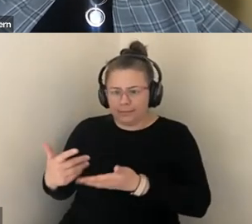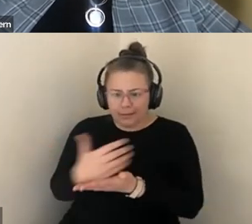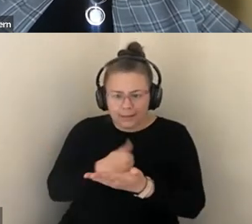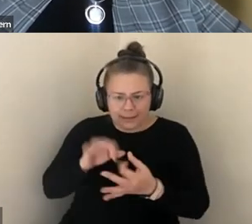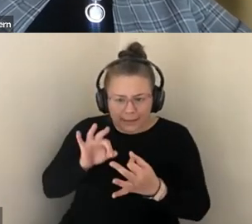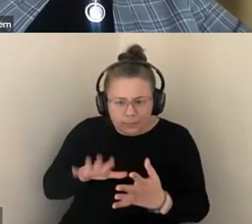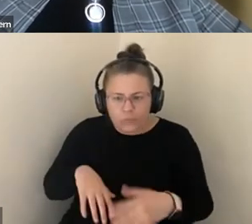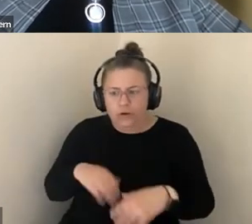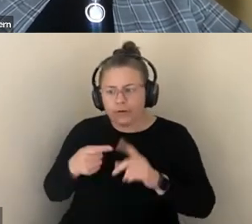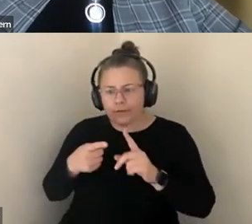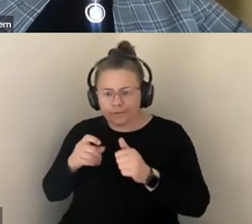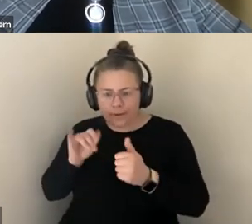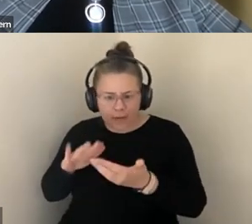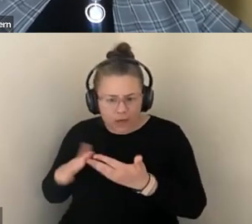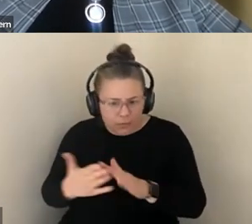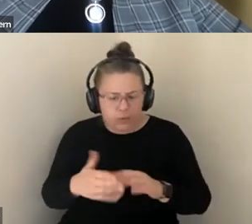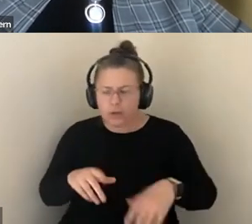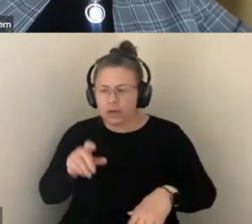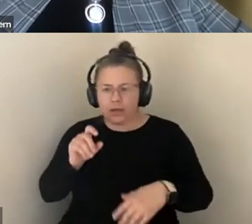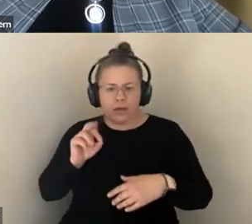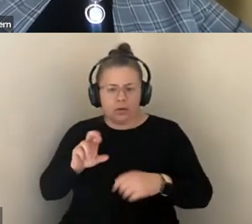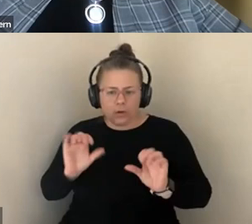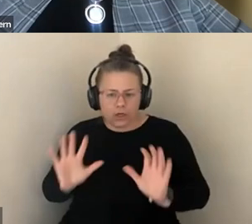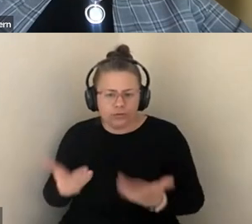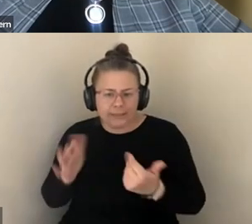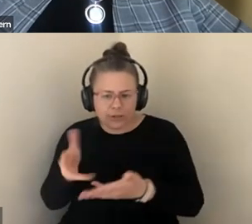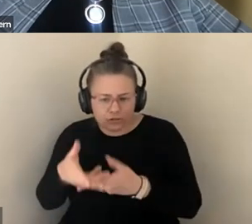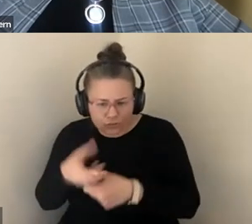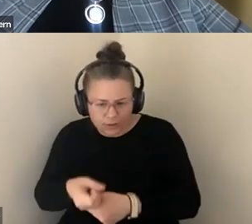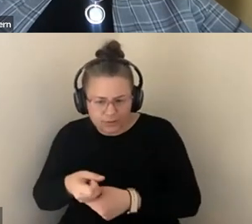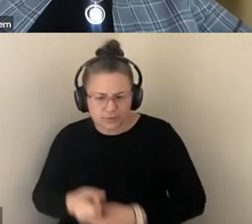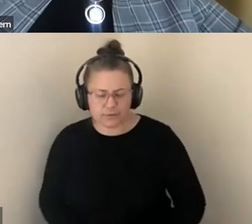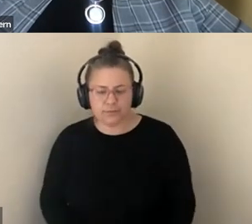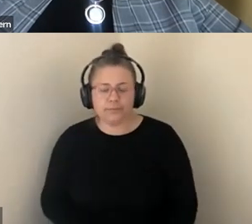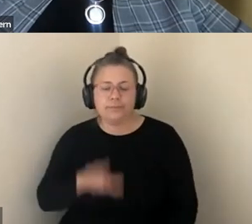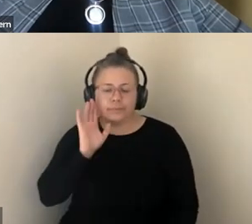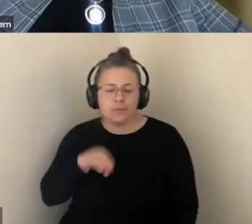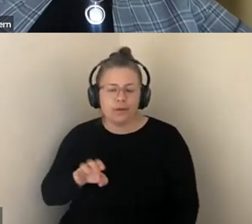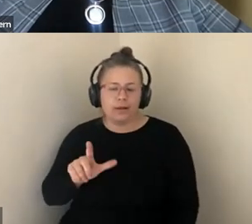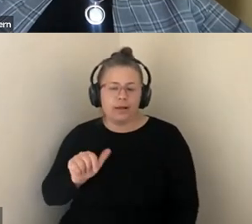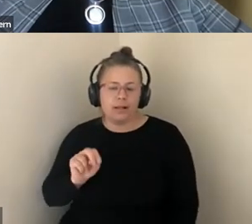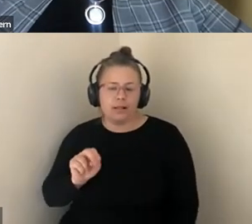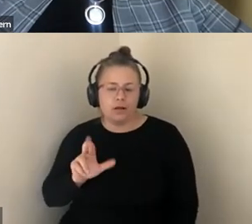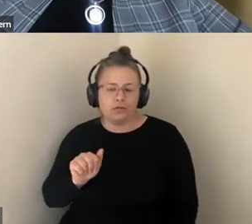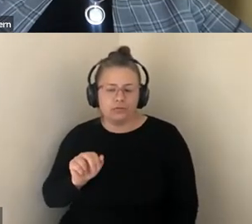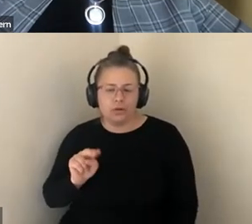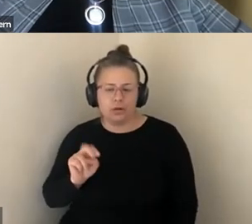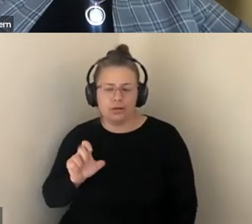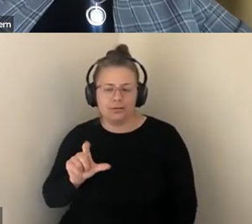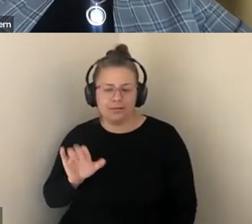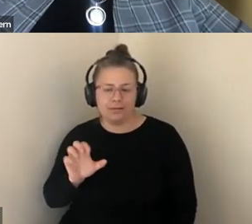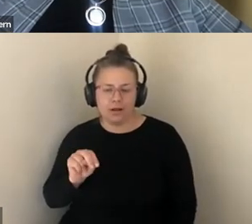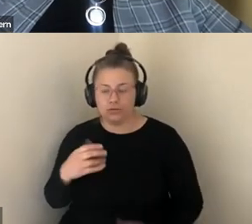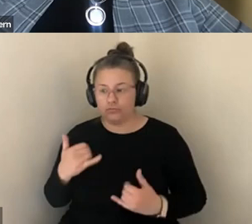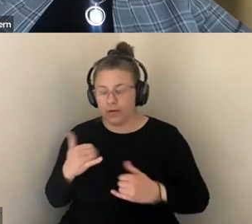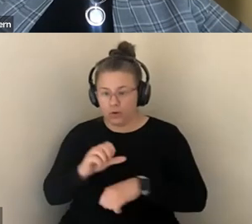comment in the Q&A about the work that Alondra Nelson is doing around an AI Bill of Rights. And, you know, that obviously would intersect